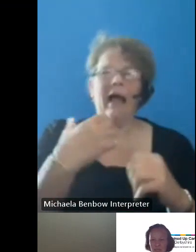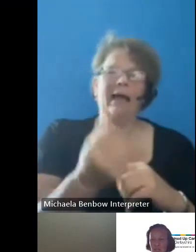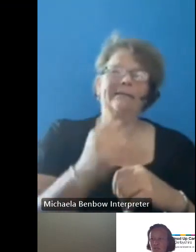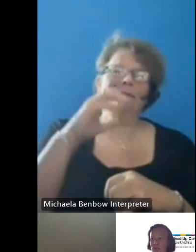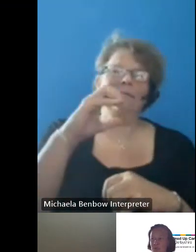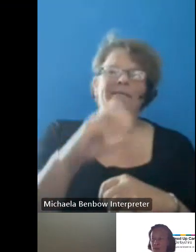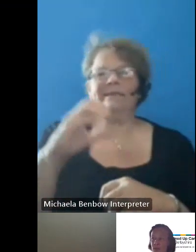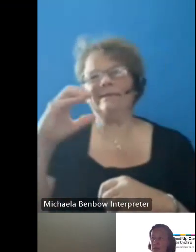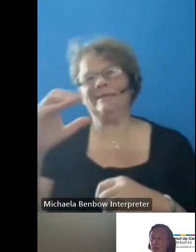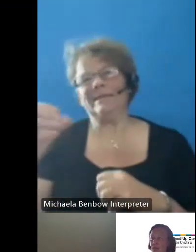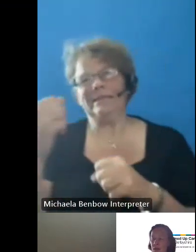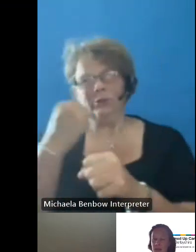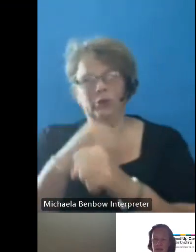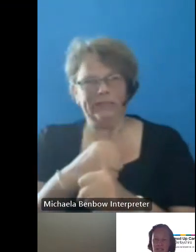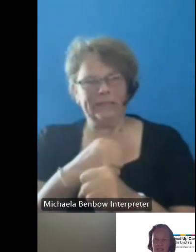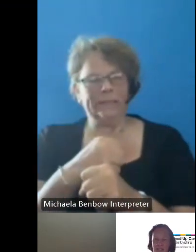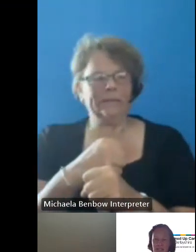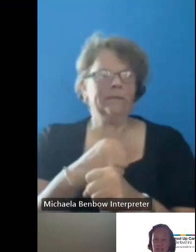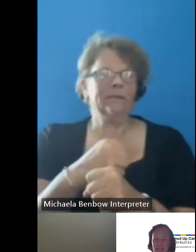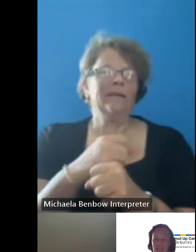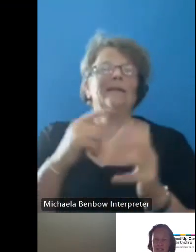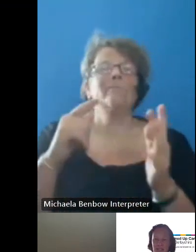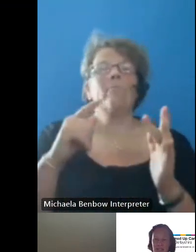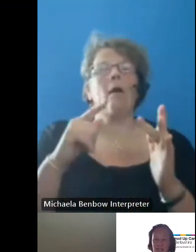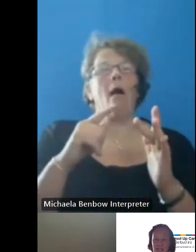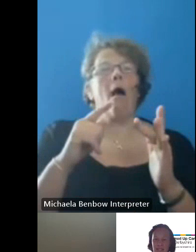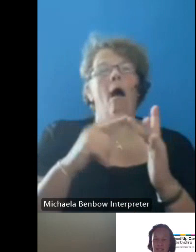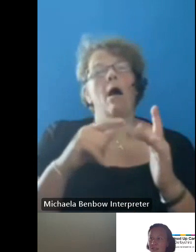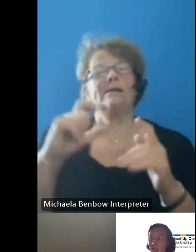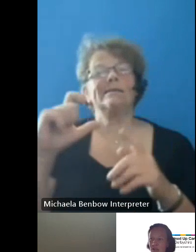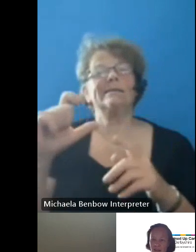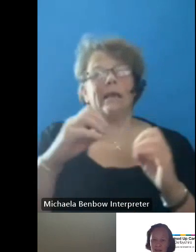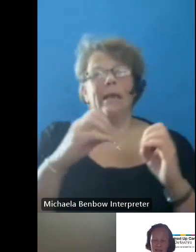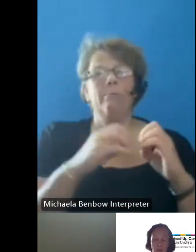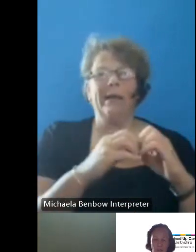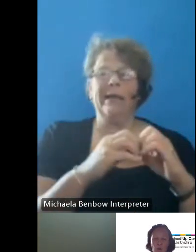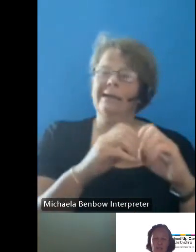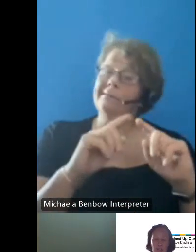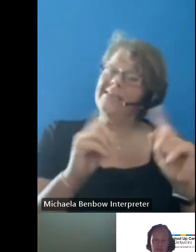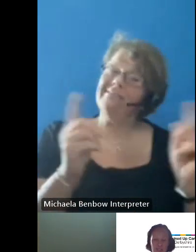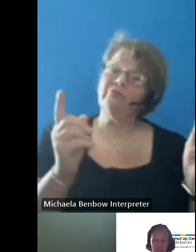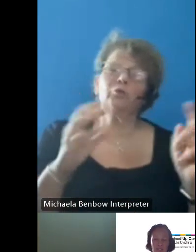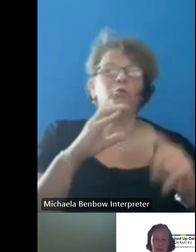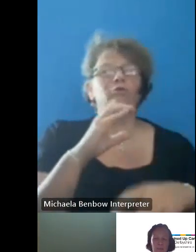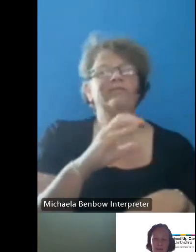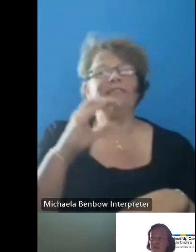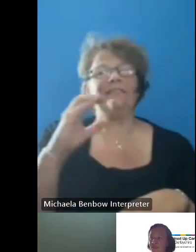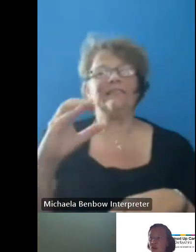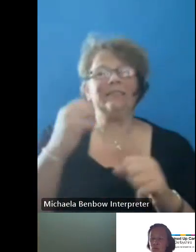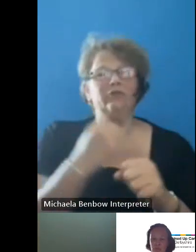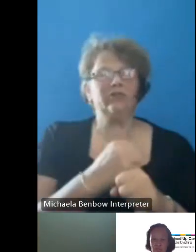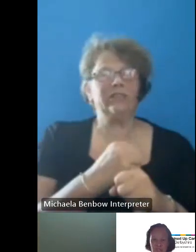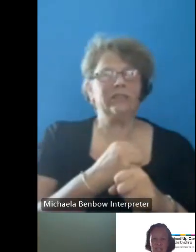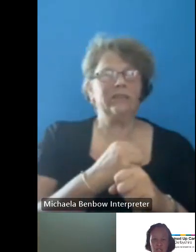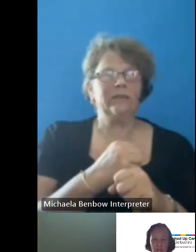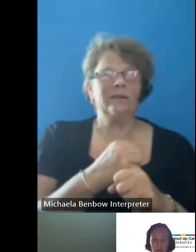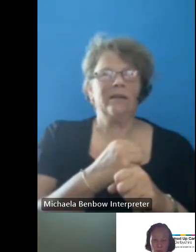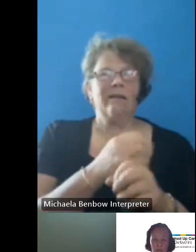clinical commissioning group. So an ICB is different to a CCG, and one of the differences is about being a far